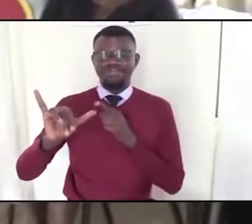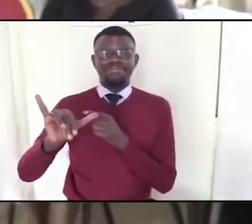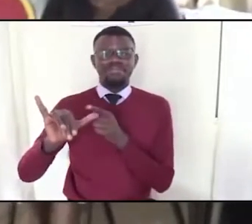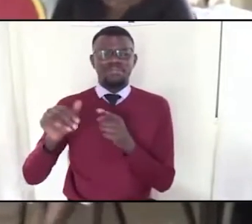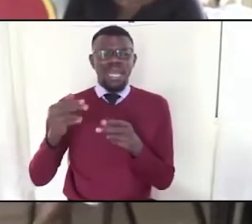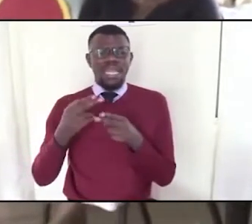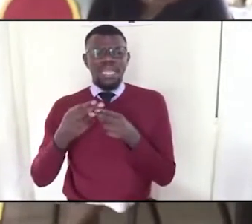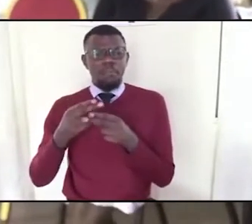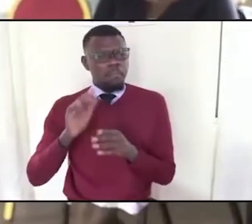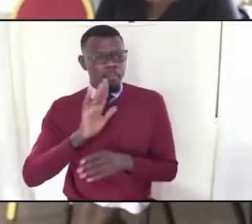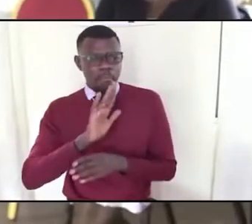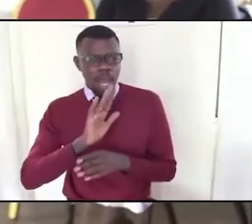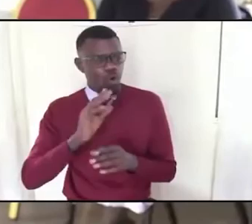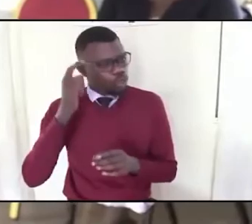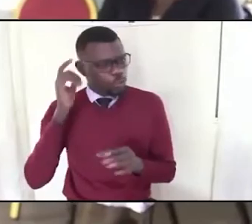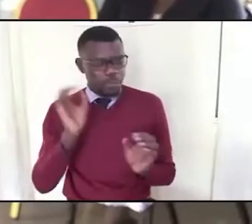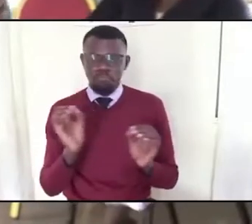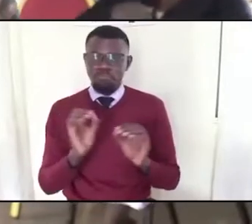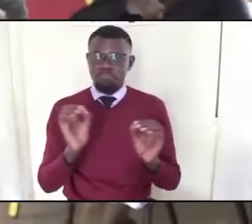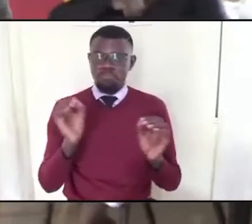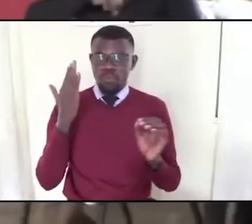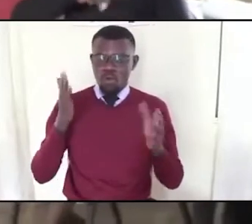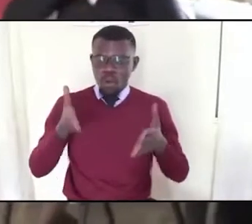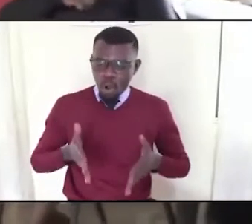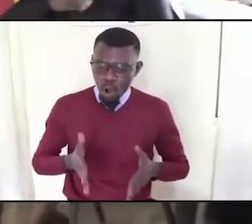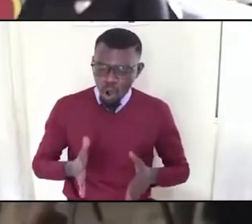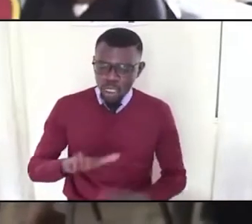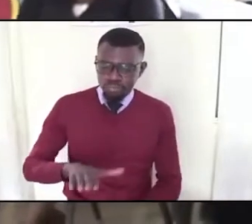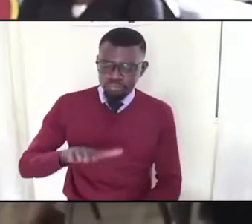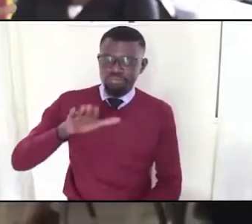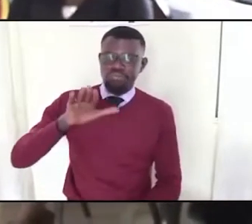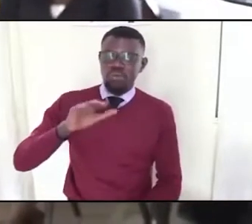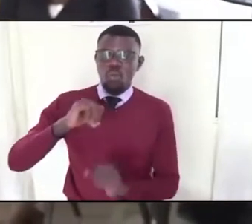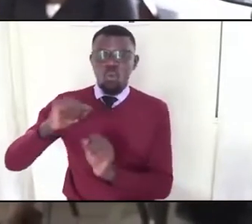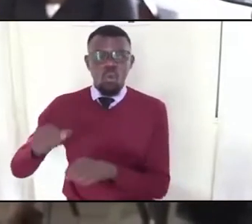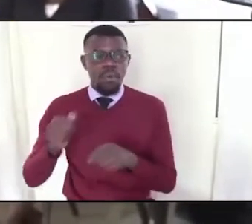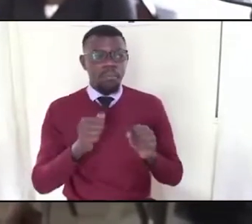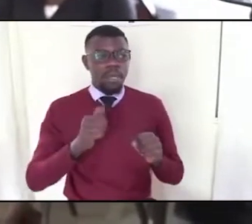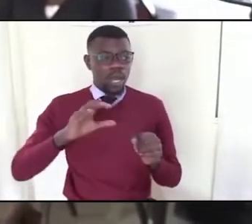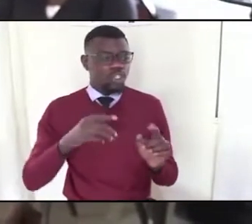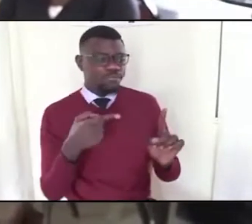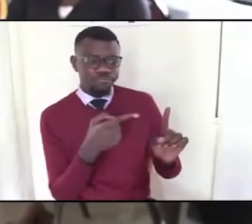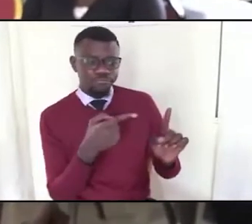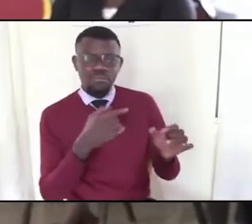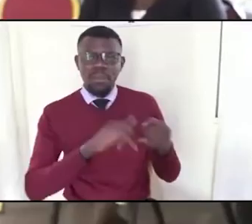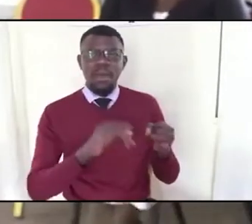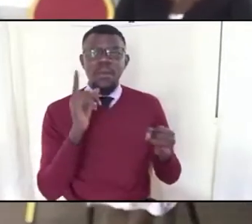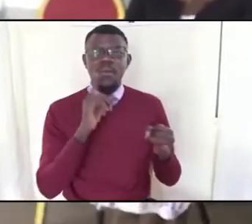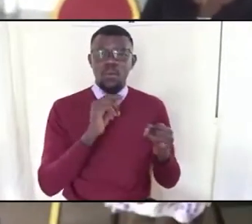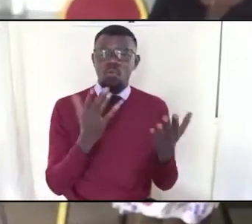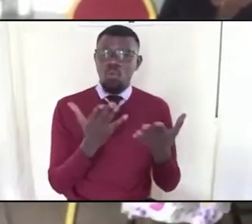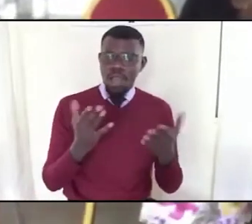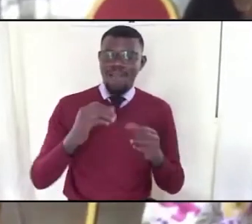name, was born and brought up in Homa Bay County. Lucy also got married in Homa